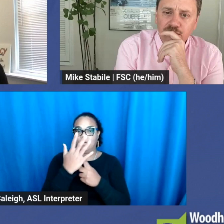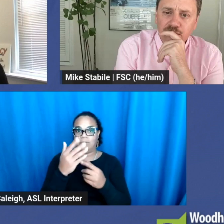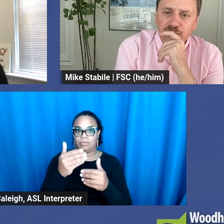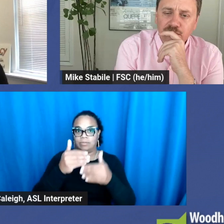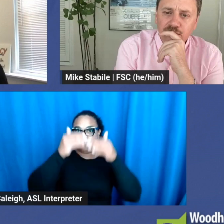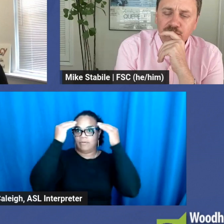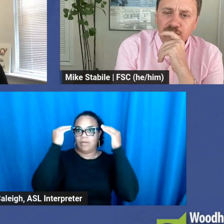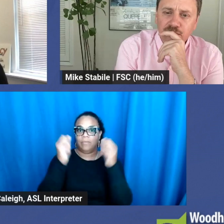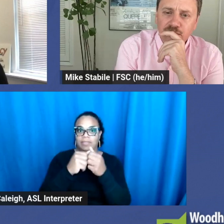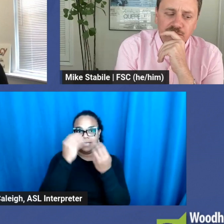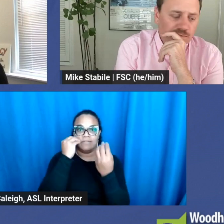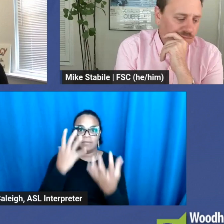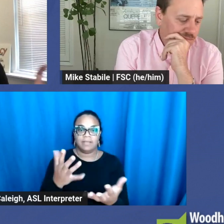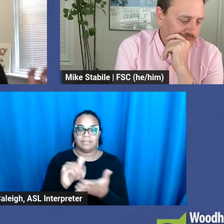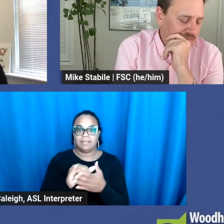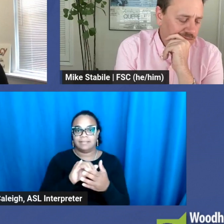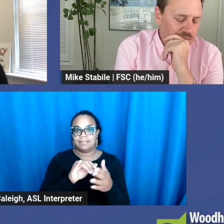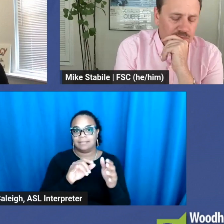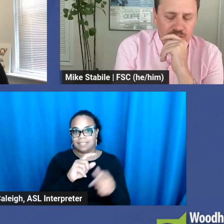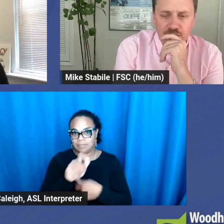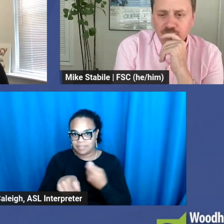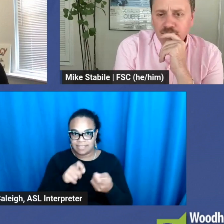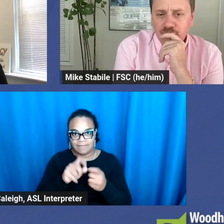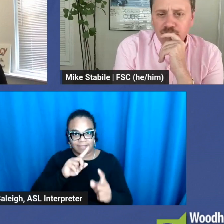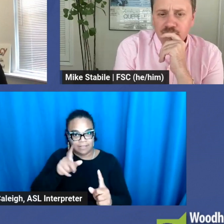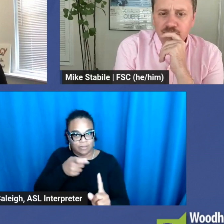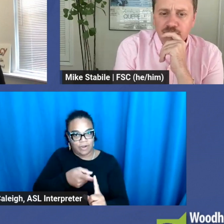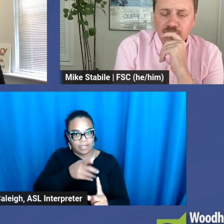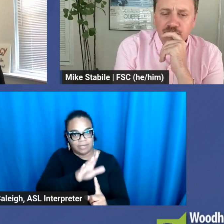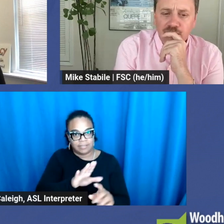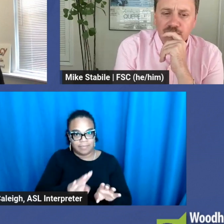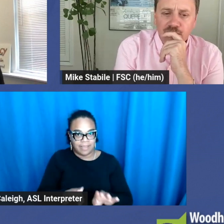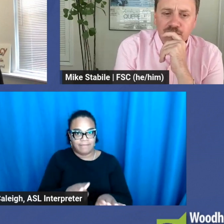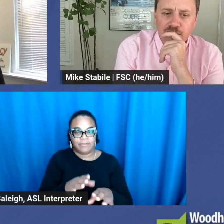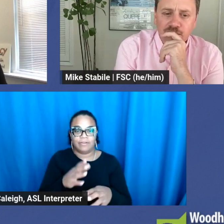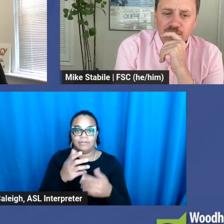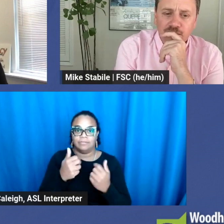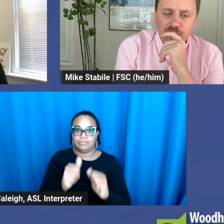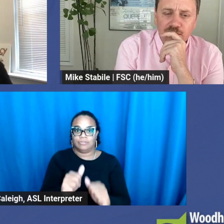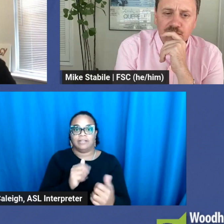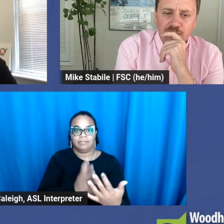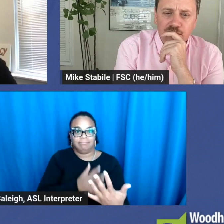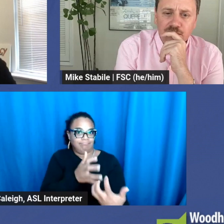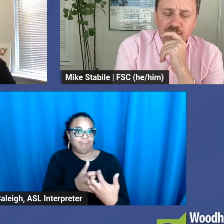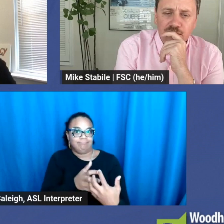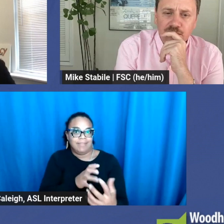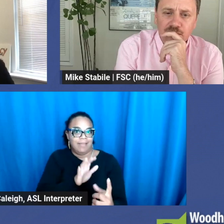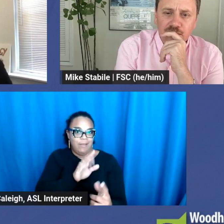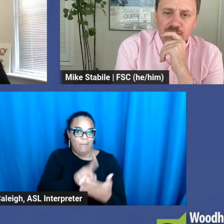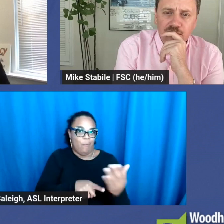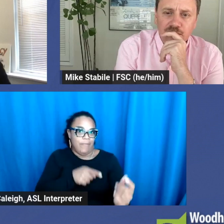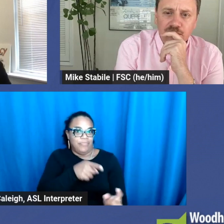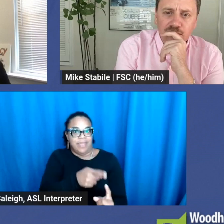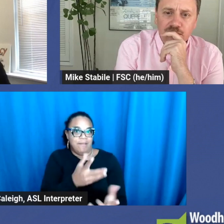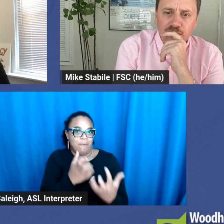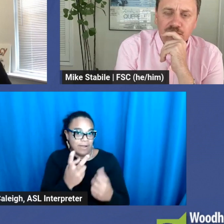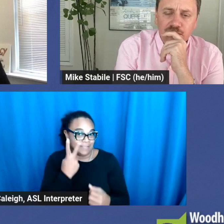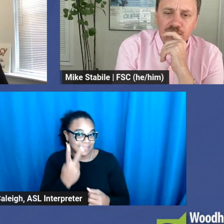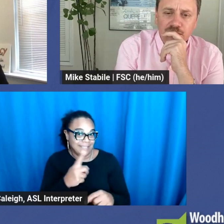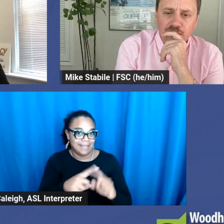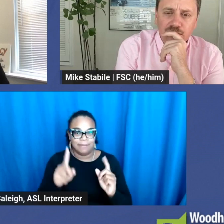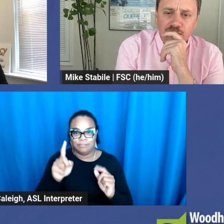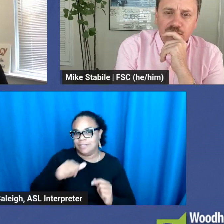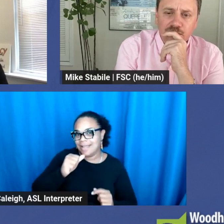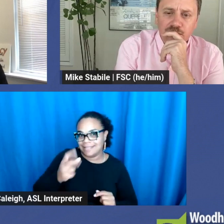is behaviorally targeted to them. So it's, intended to get right at what they want to see but shouldn't see, or prey on their